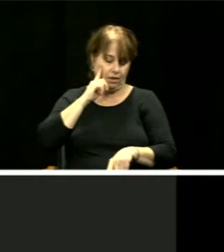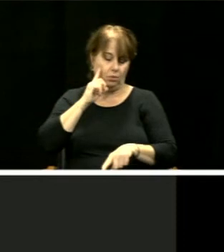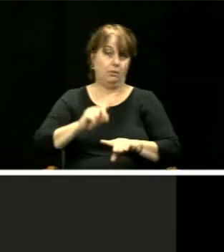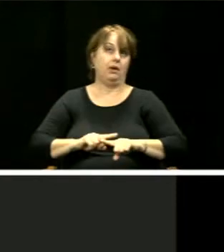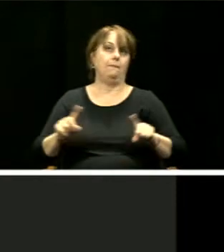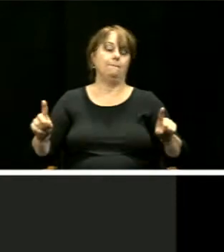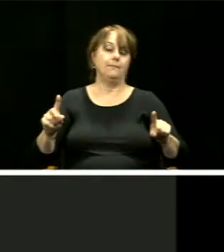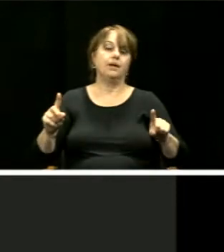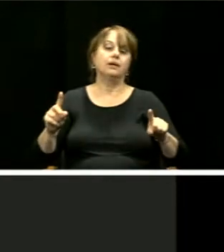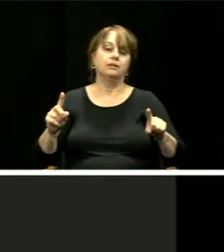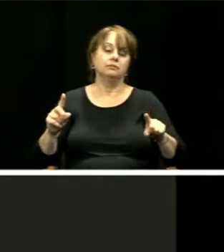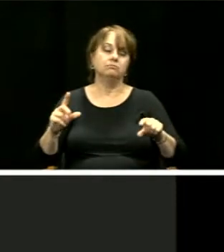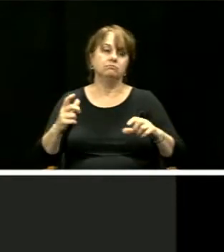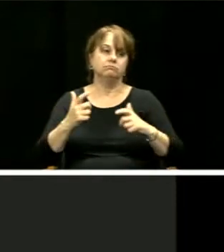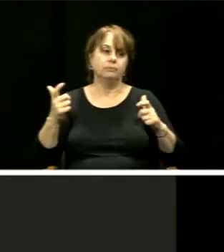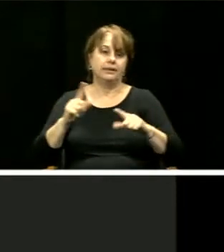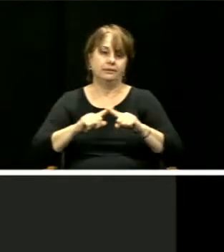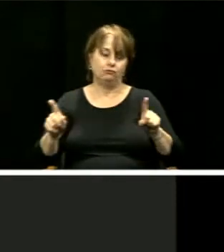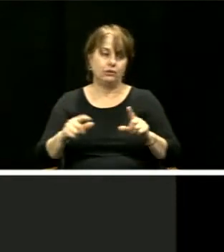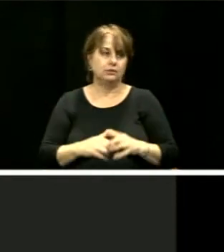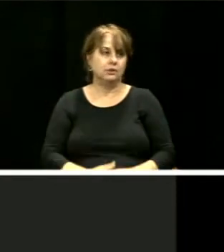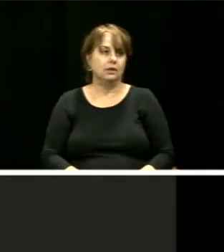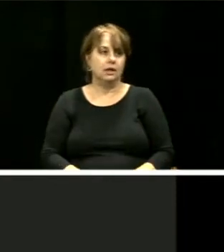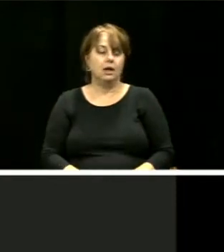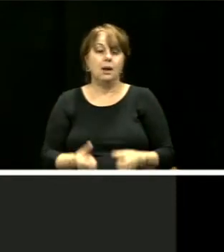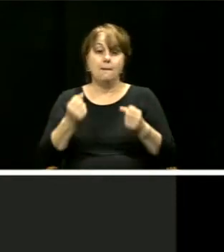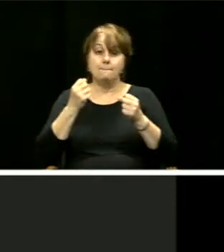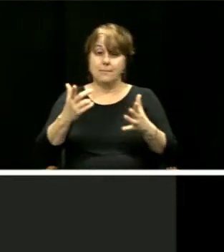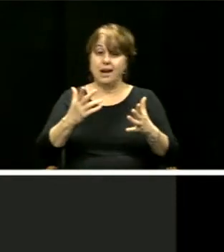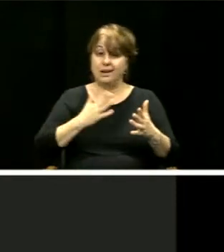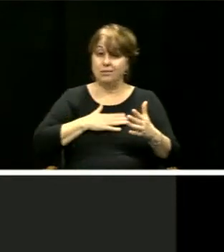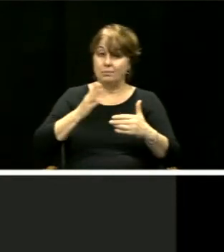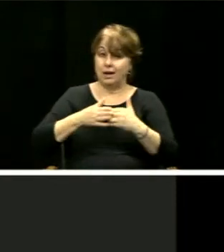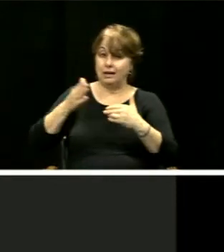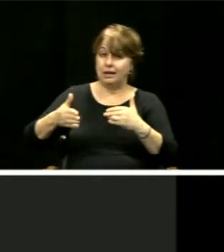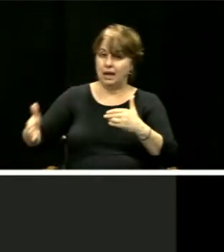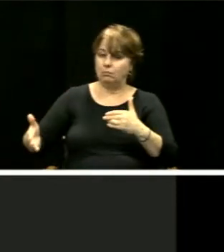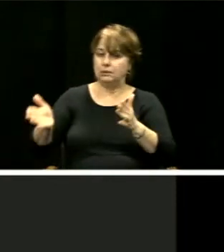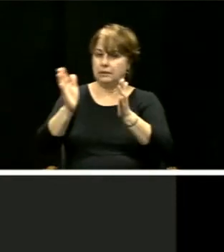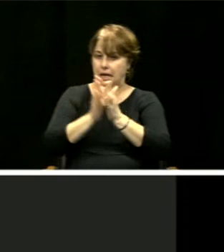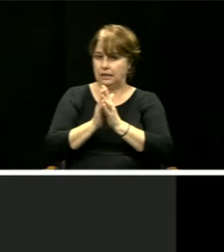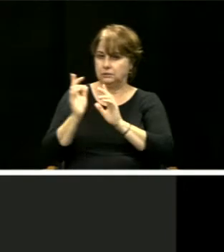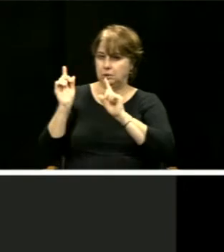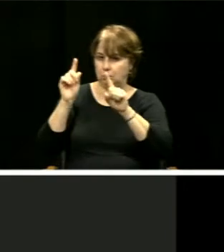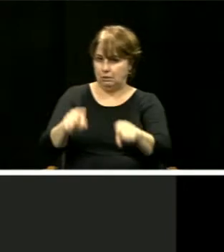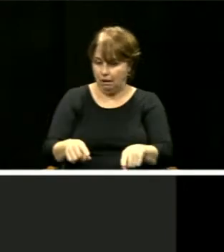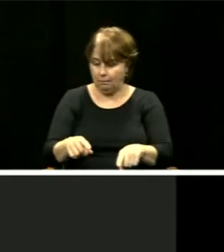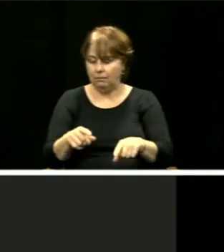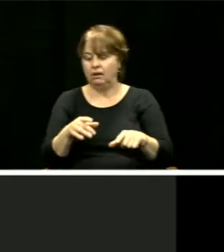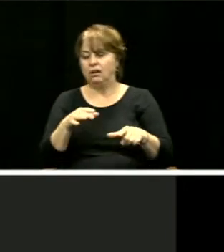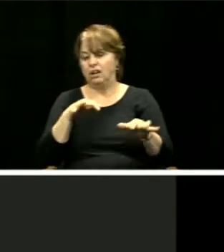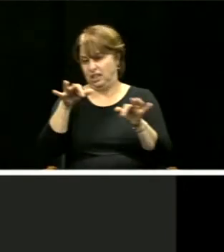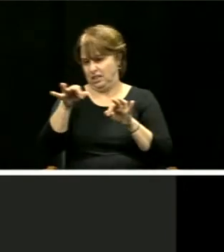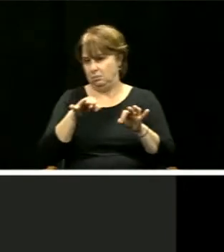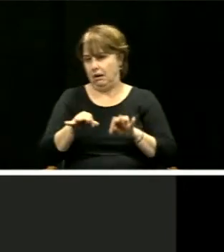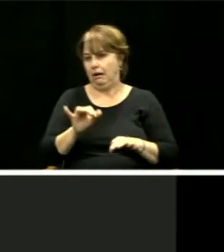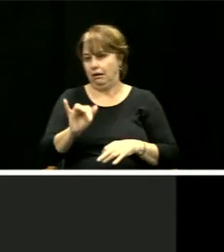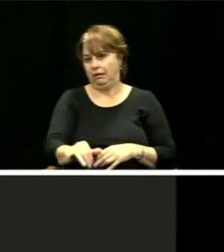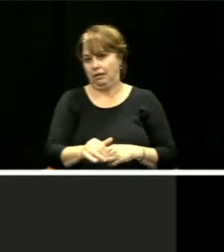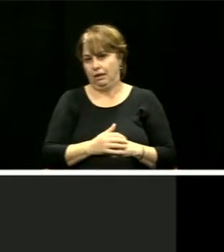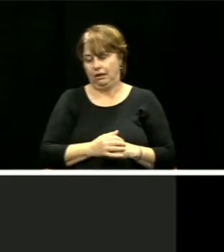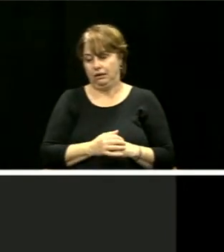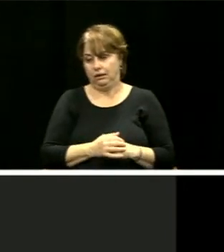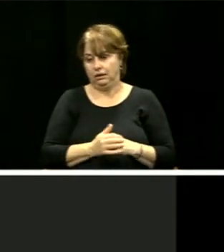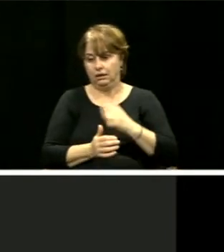on Norwood Road, a lot of my neighbors had asked me to comment that there was many